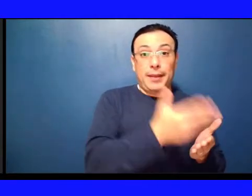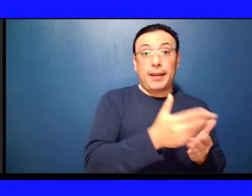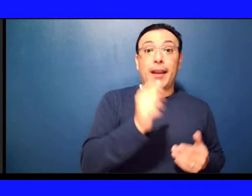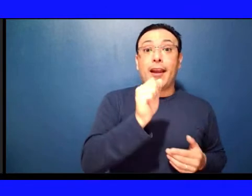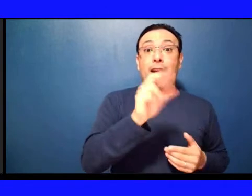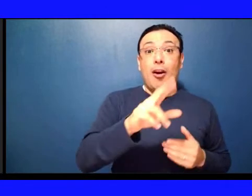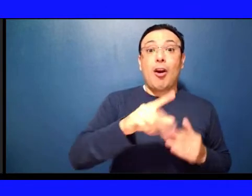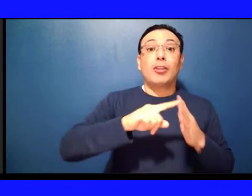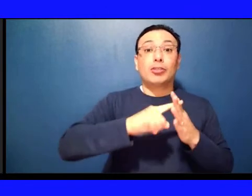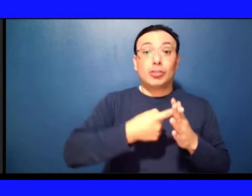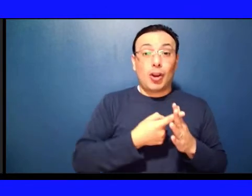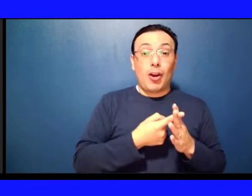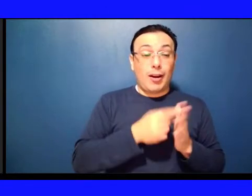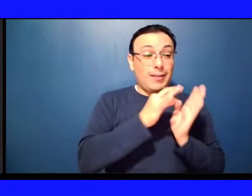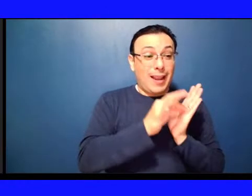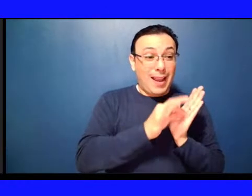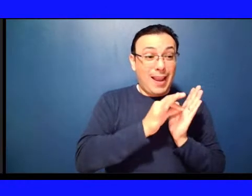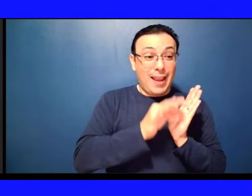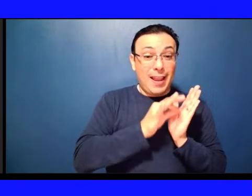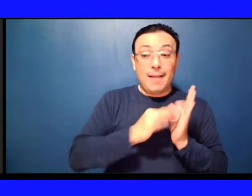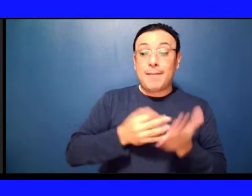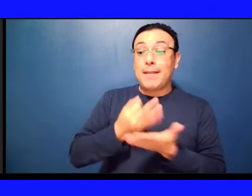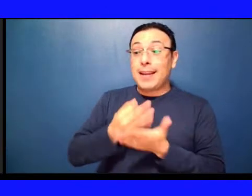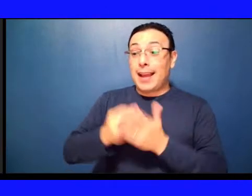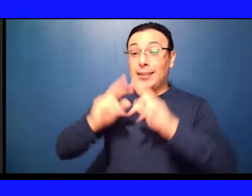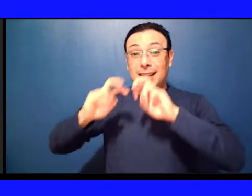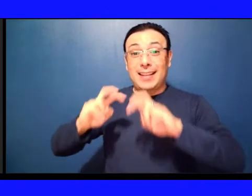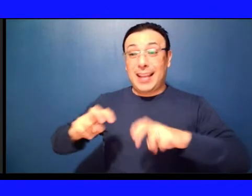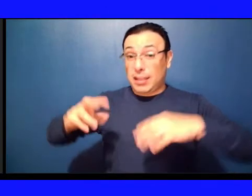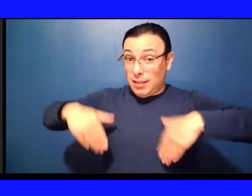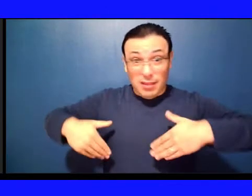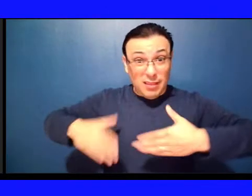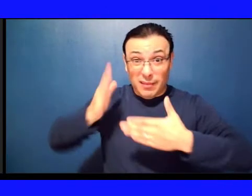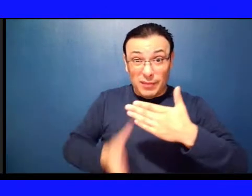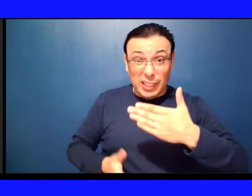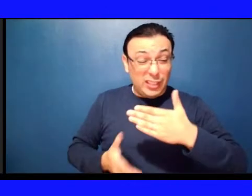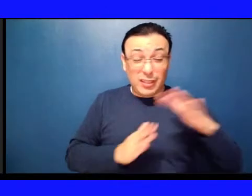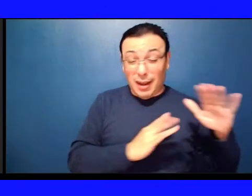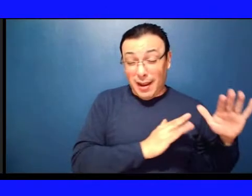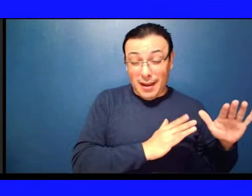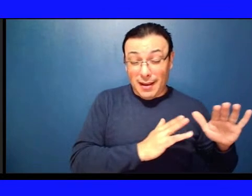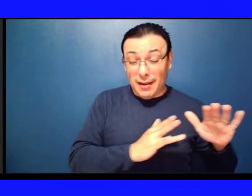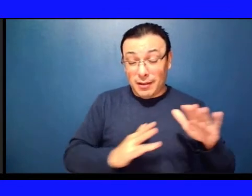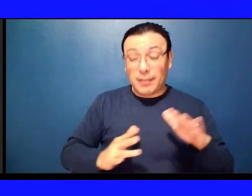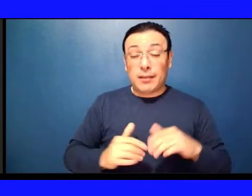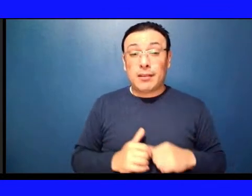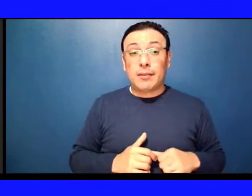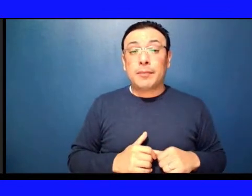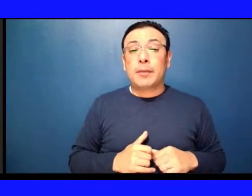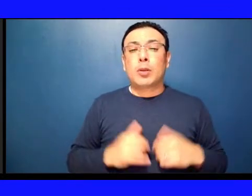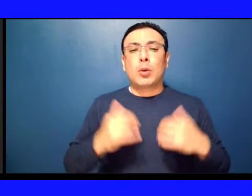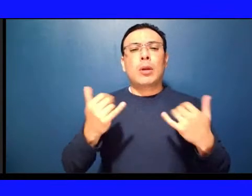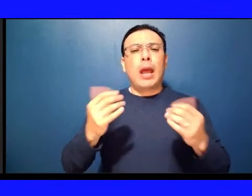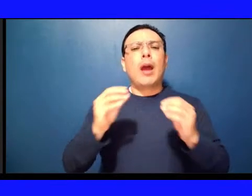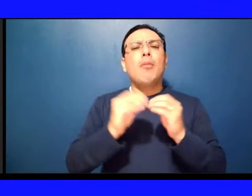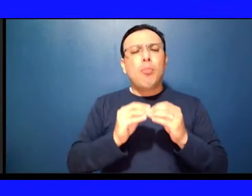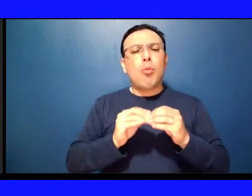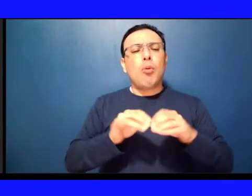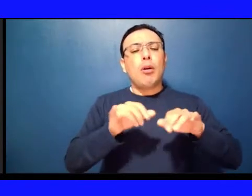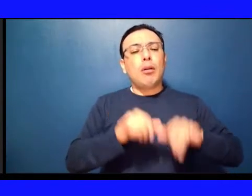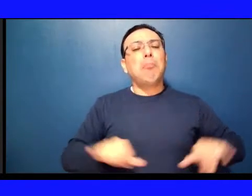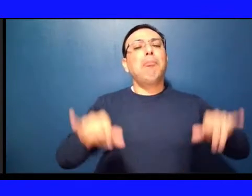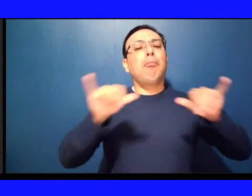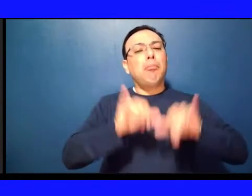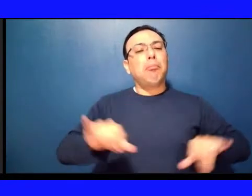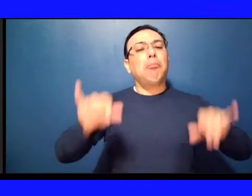Margie and John will probably be pretty eager to keep it there, just so that we can get back down to where we were. Right. Okay. And the last one, Eric,